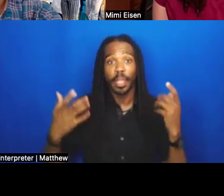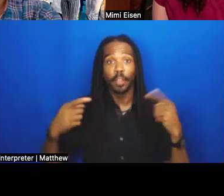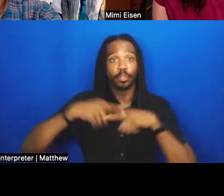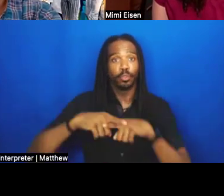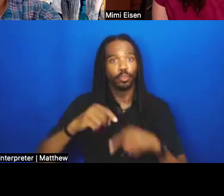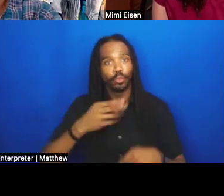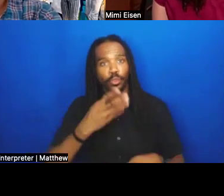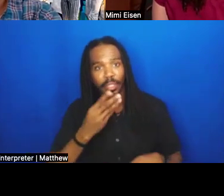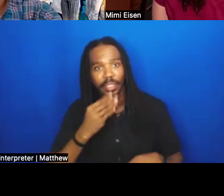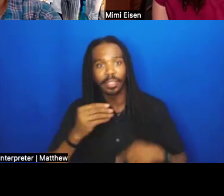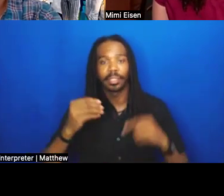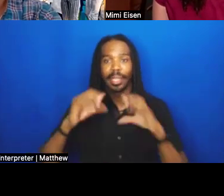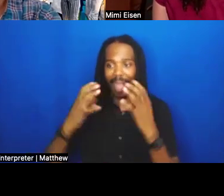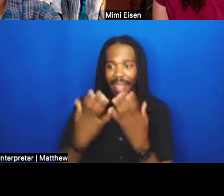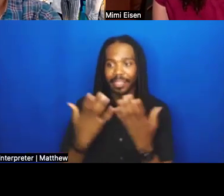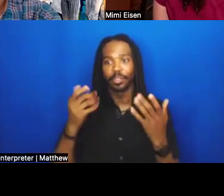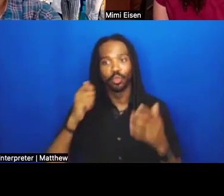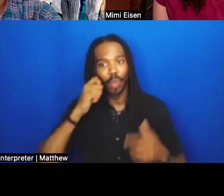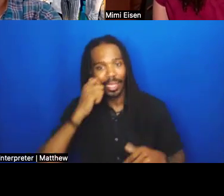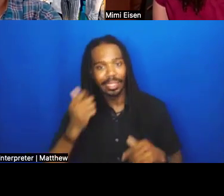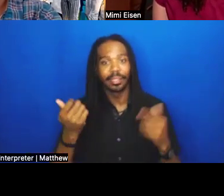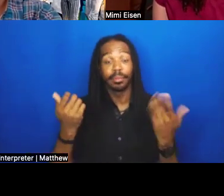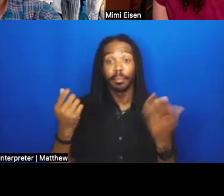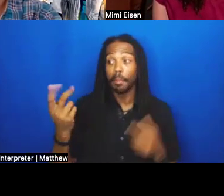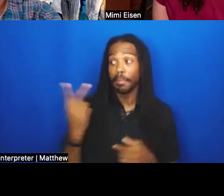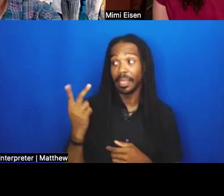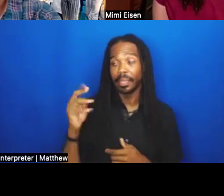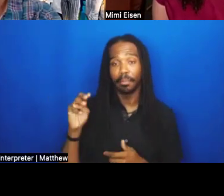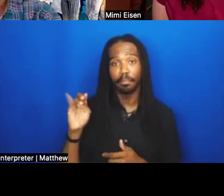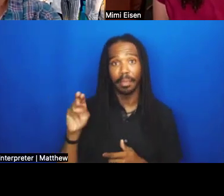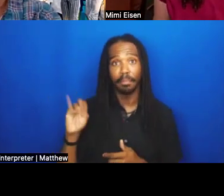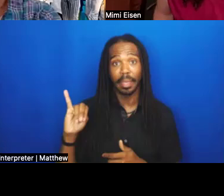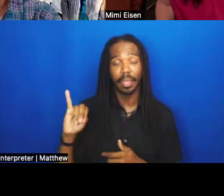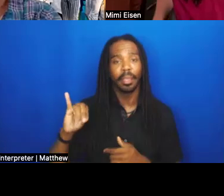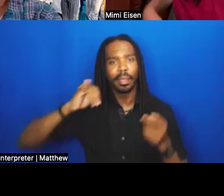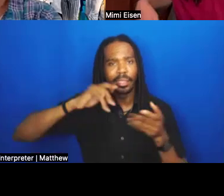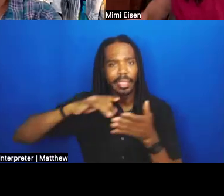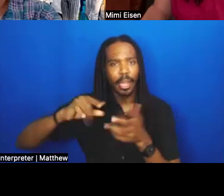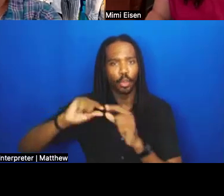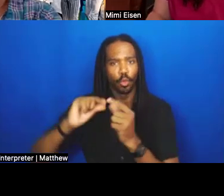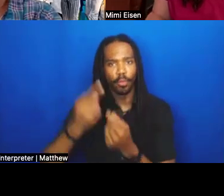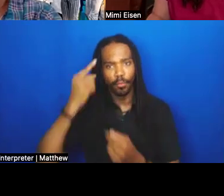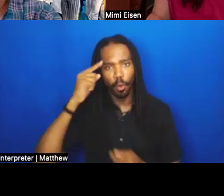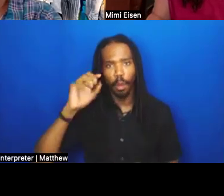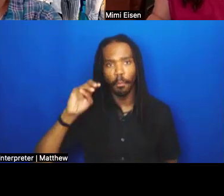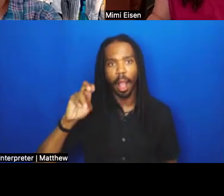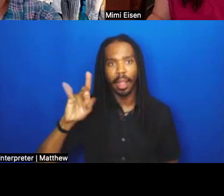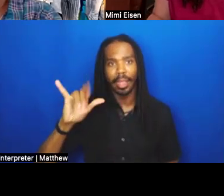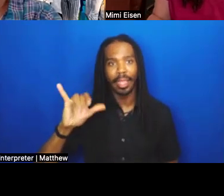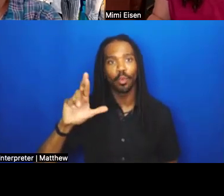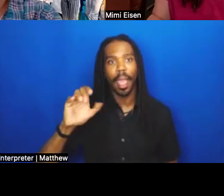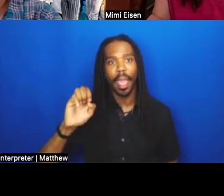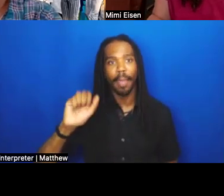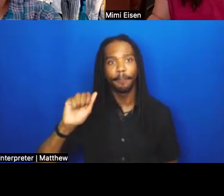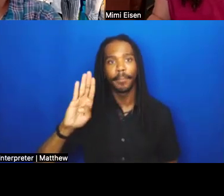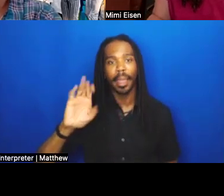country. Mimi and I are on this study group around Molly Crabapple's new book on the Jewish Bund. Tiff,